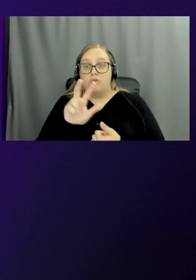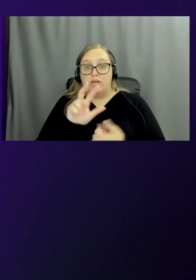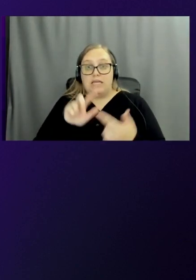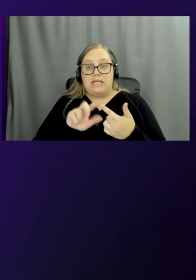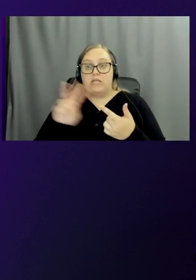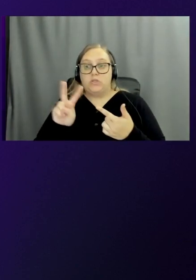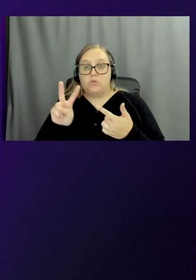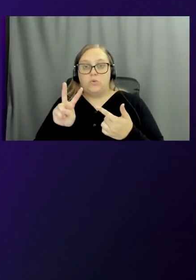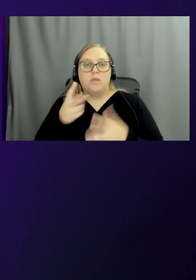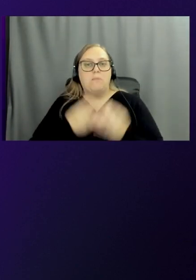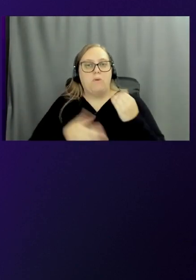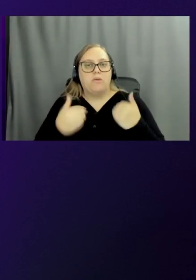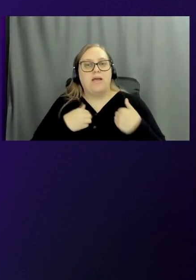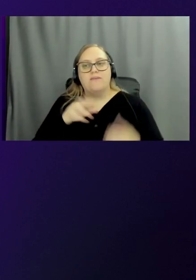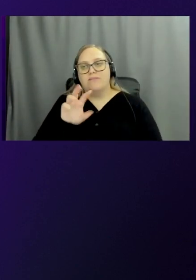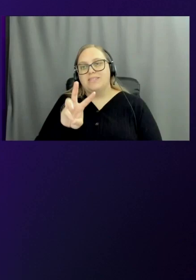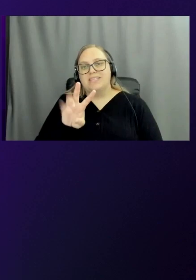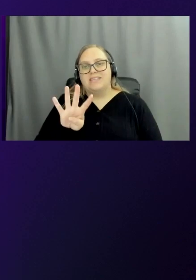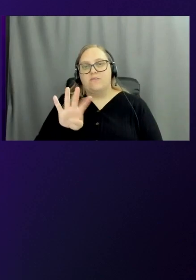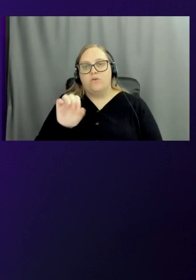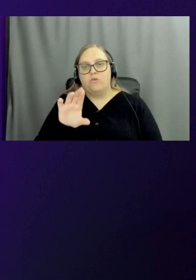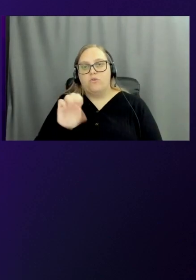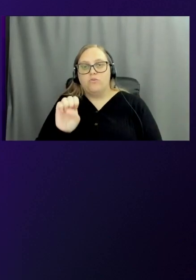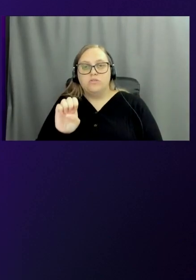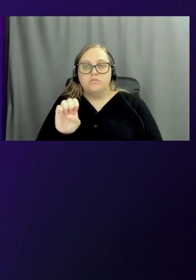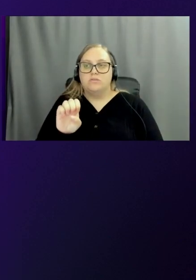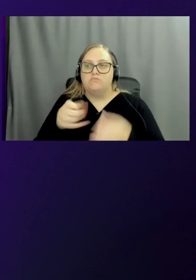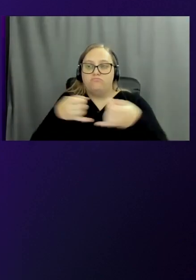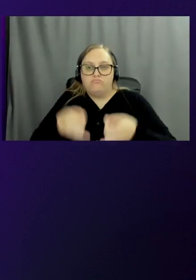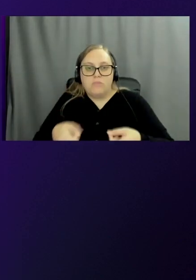have 64 cores. We could have put more cores there, but we looked at the